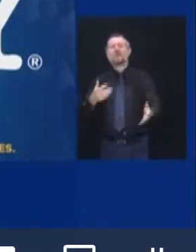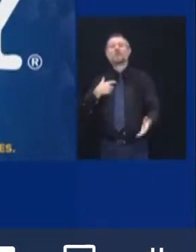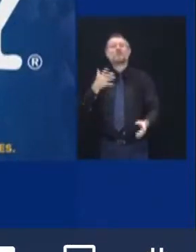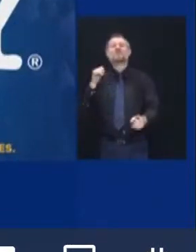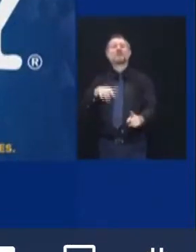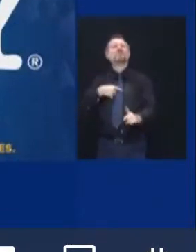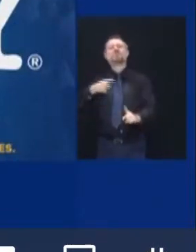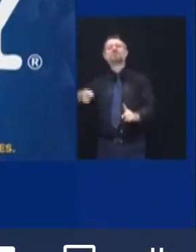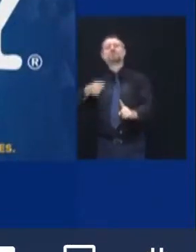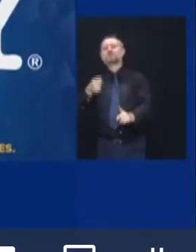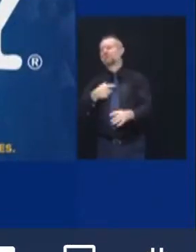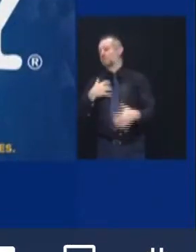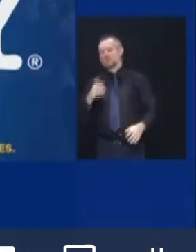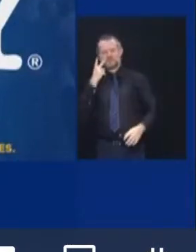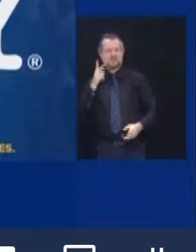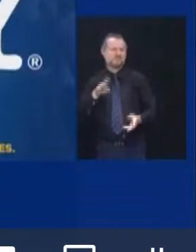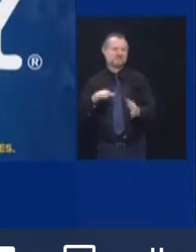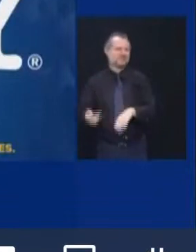That nobody dies.